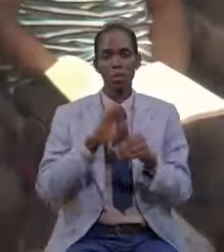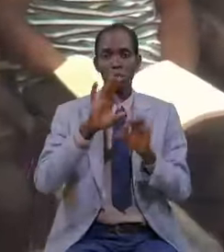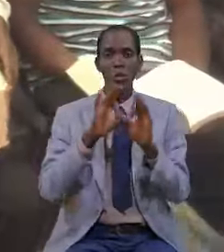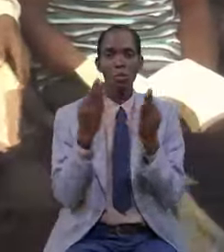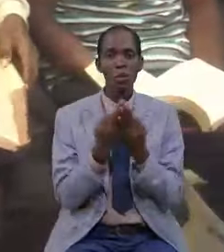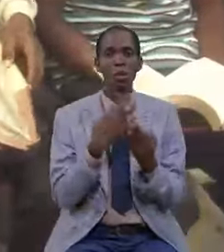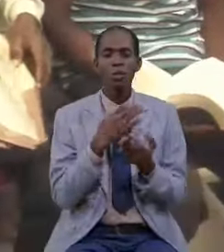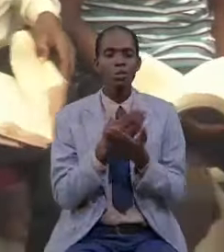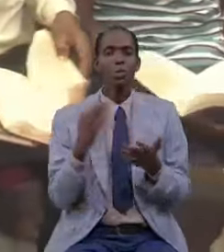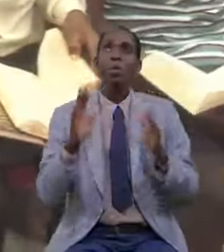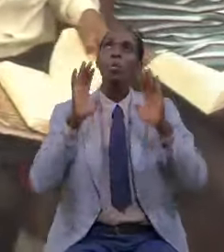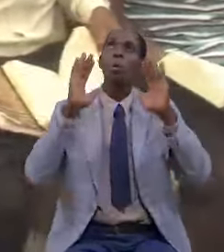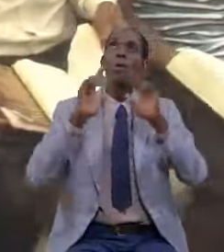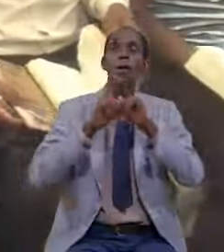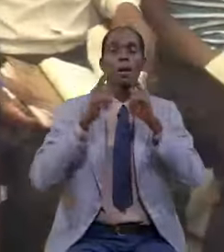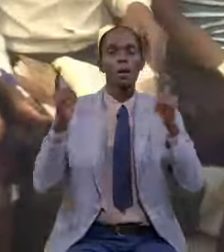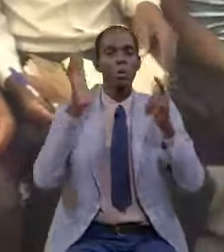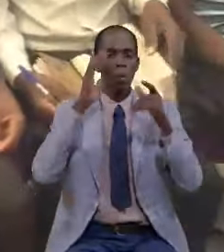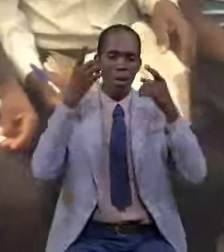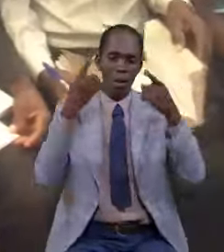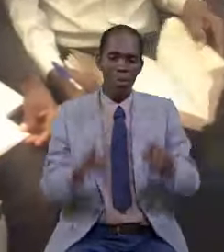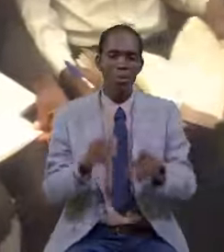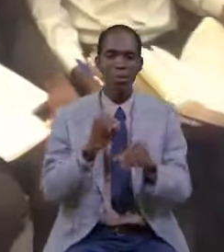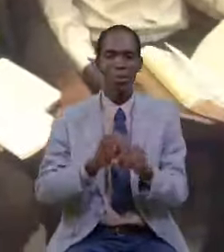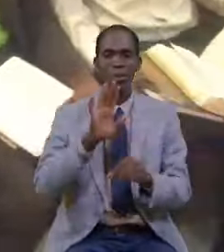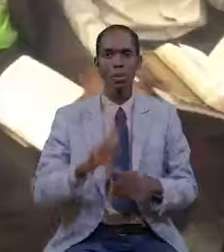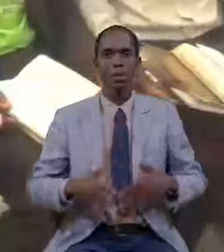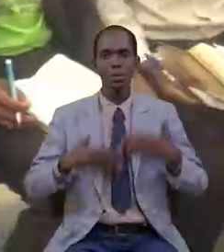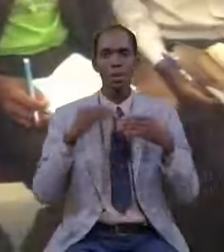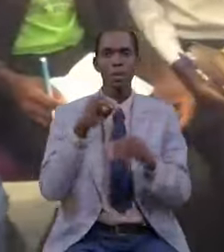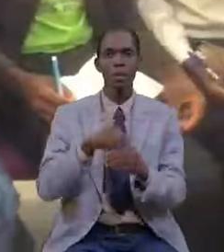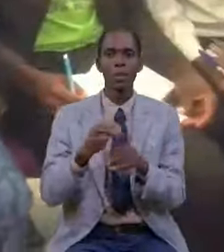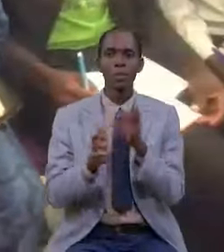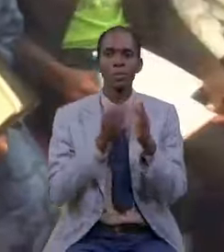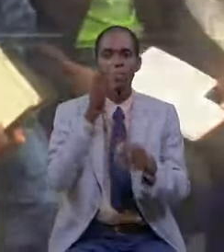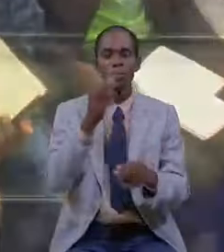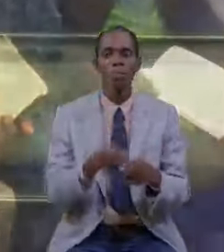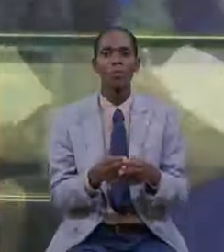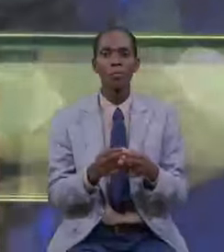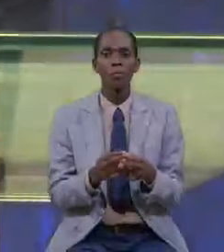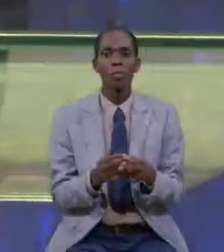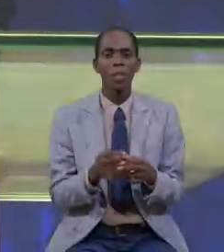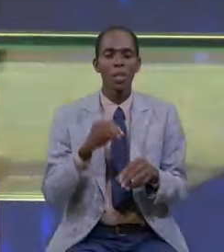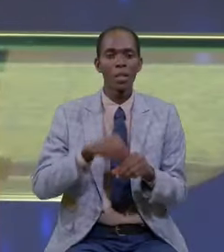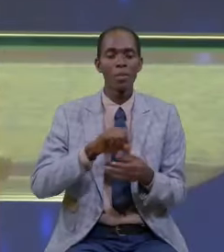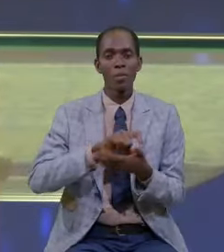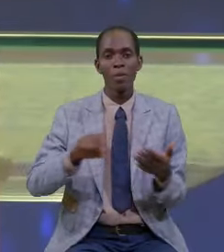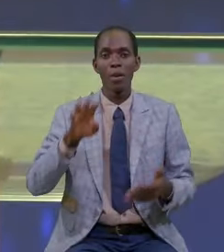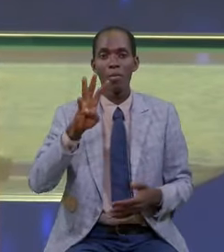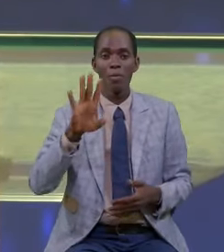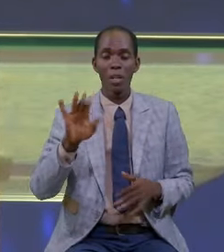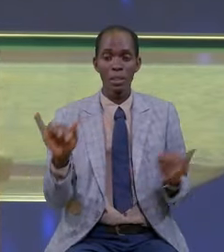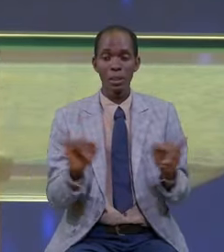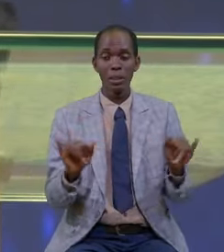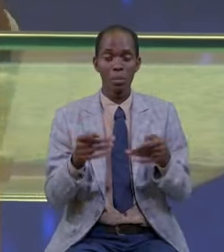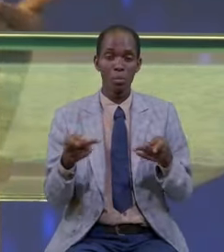great will happen in your life in Jesus' name. Turn to verse 45 of that same